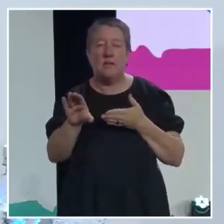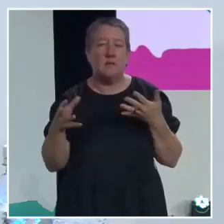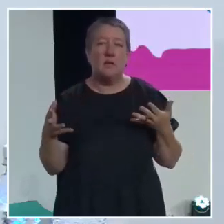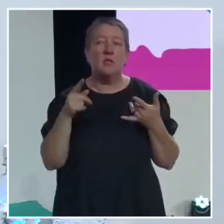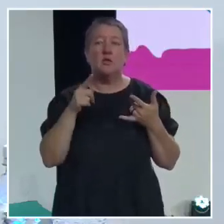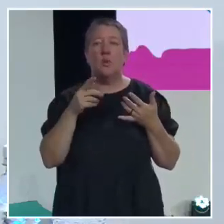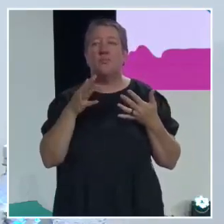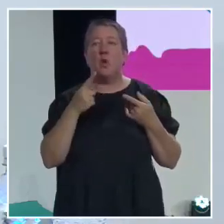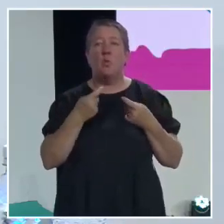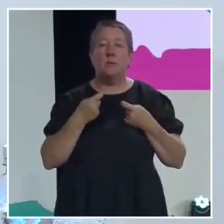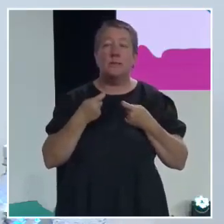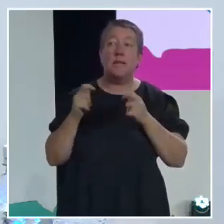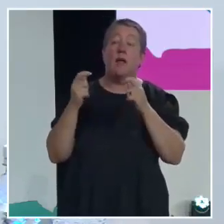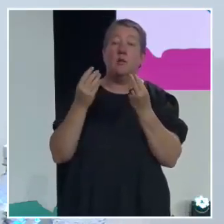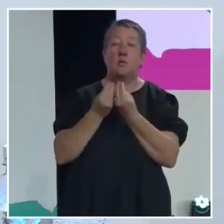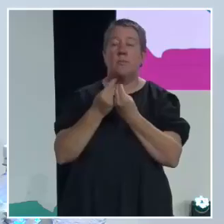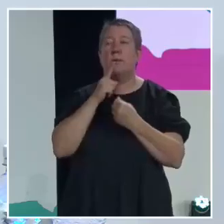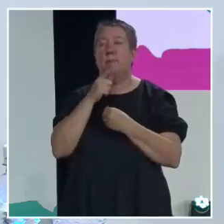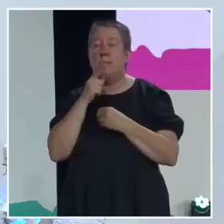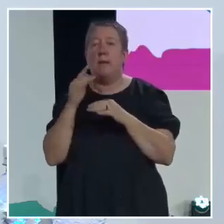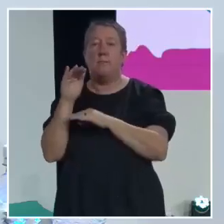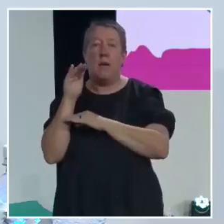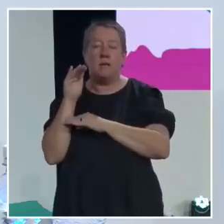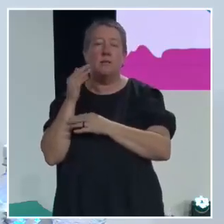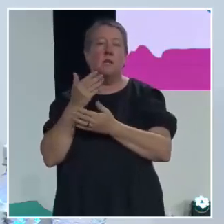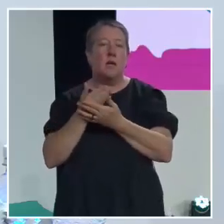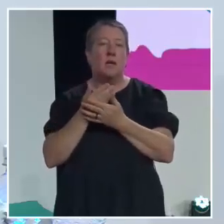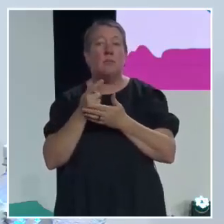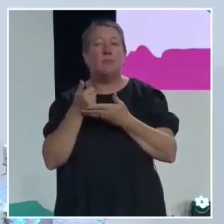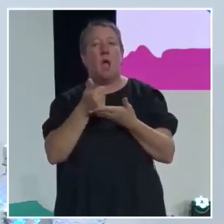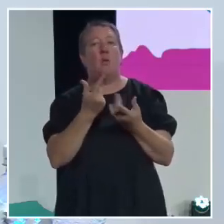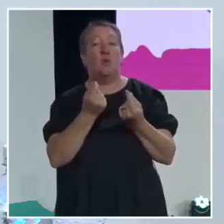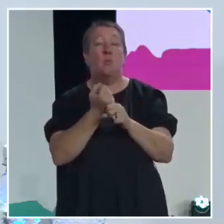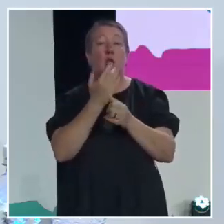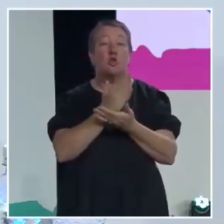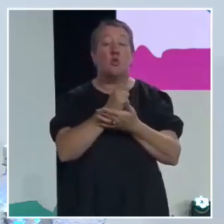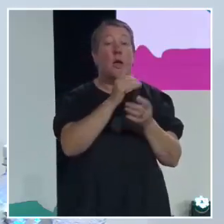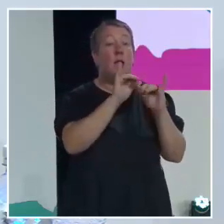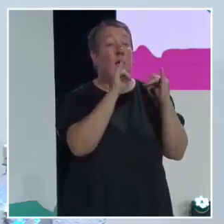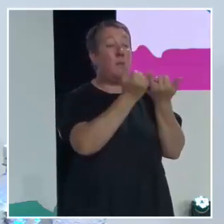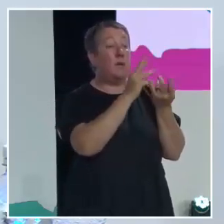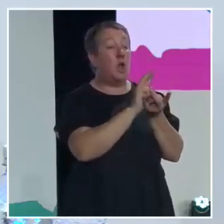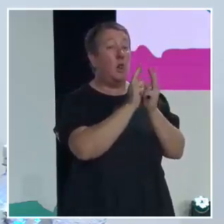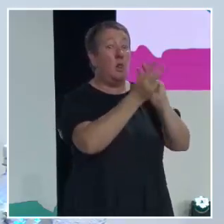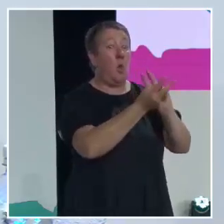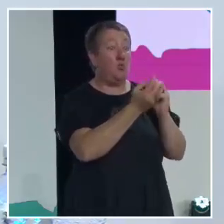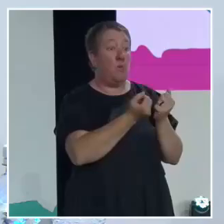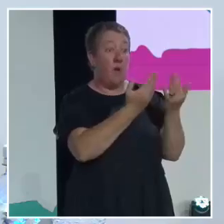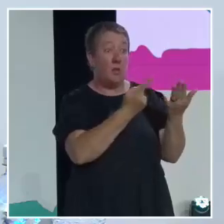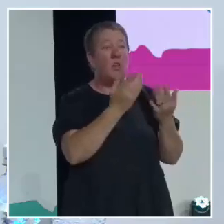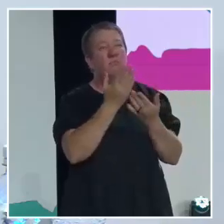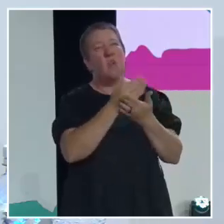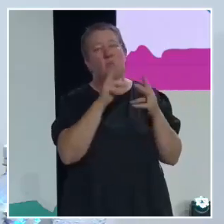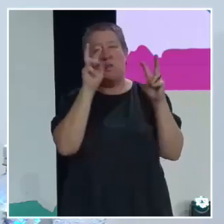itself is something that public banks could be helping to do, to make sure that loans that are provided to companies are, part of a deal, as I was